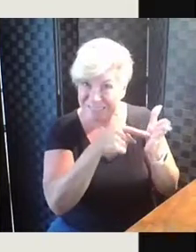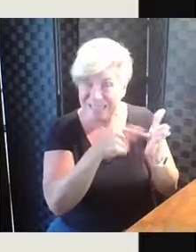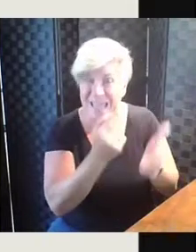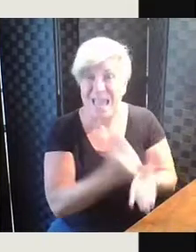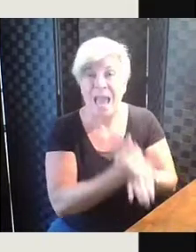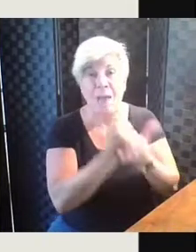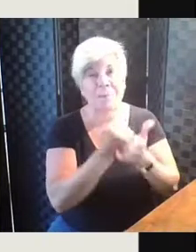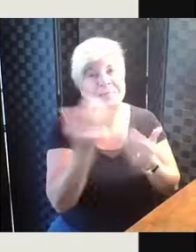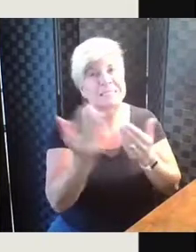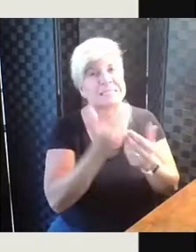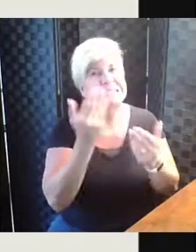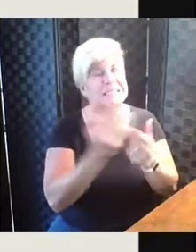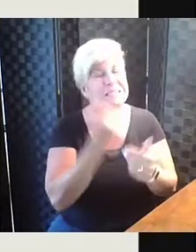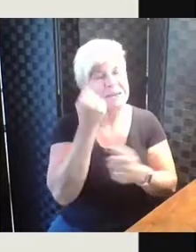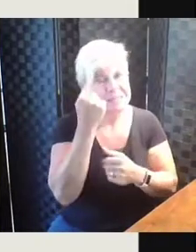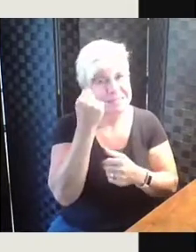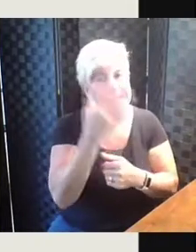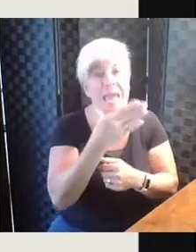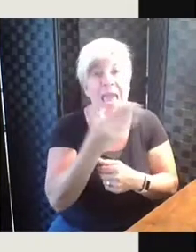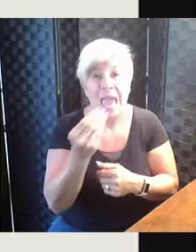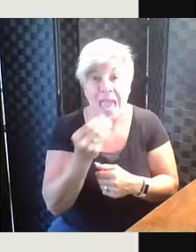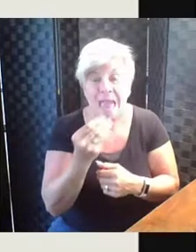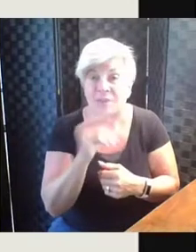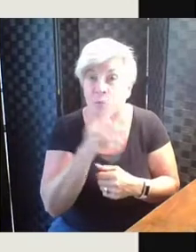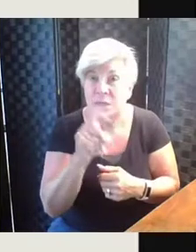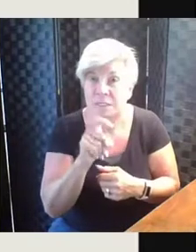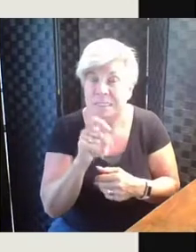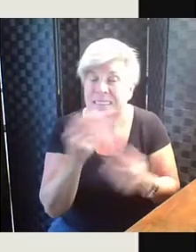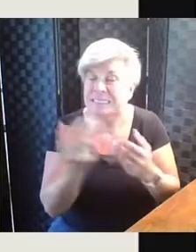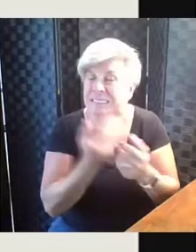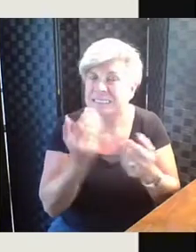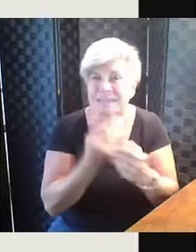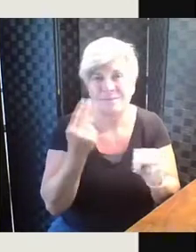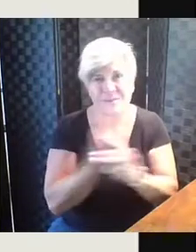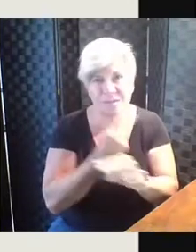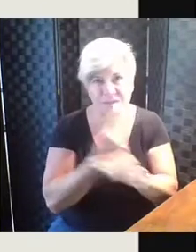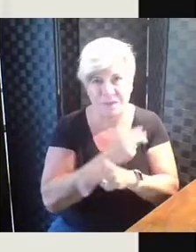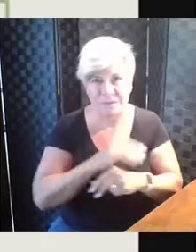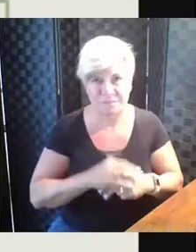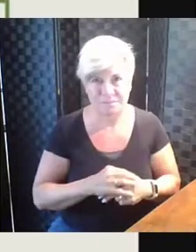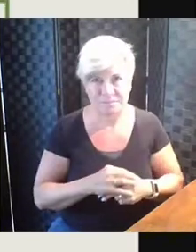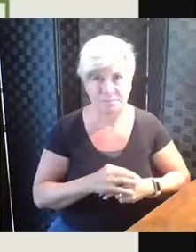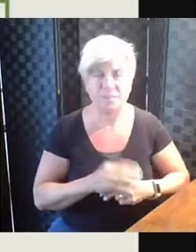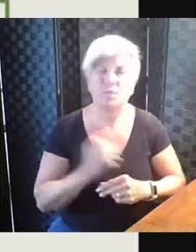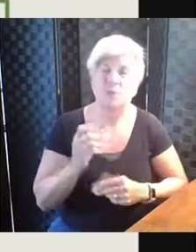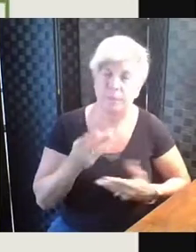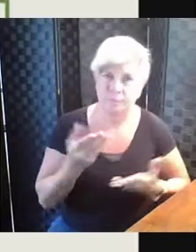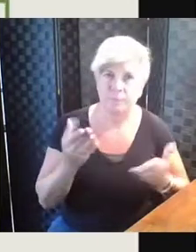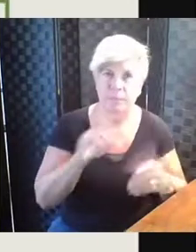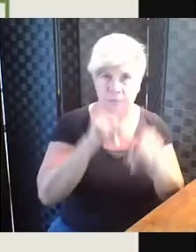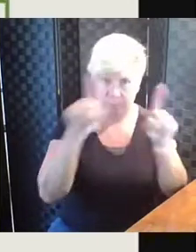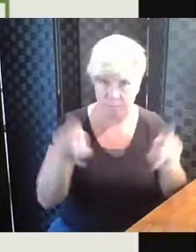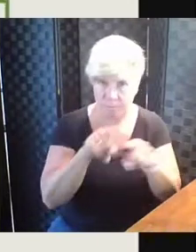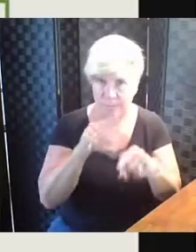it easier to understand and the question easier to figure out. Okay, so here's my model. I know I can